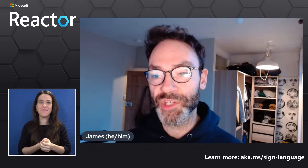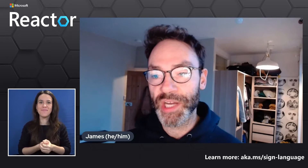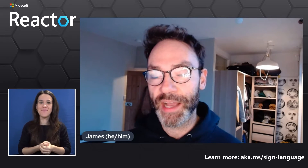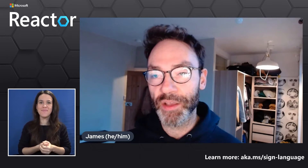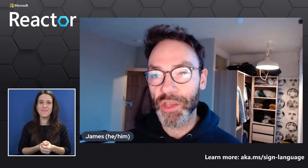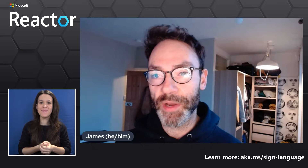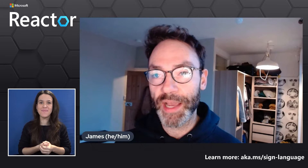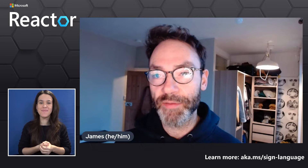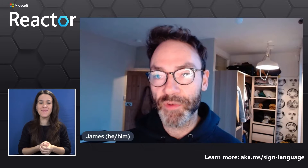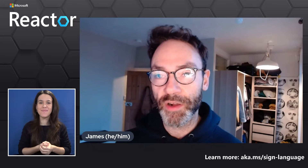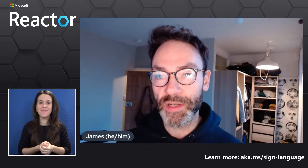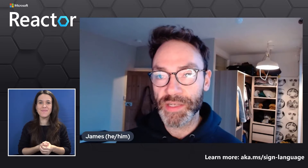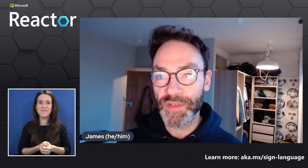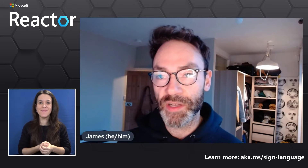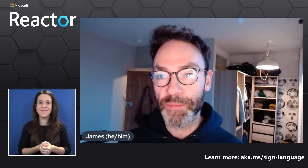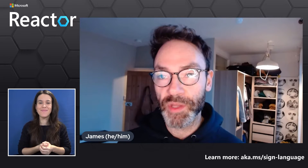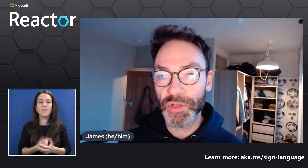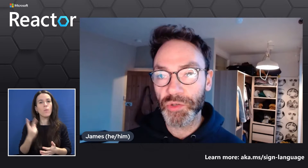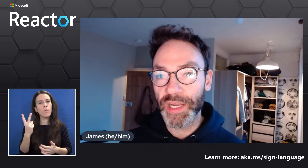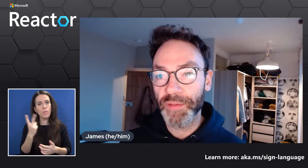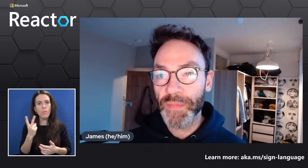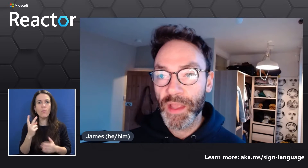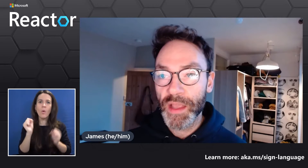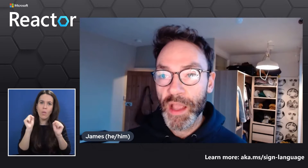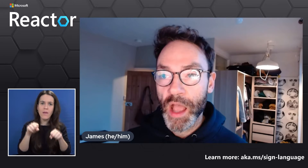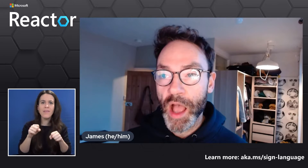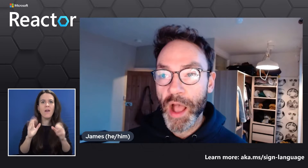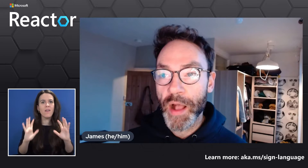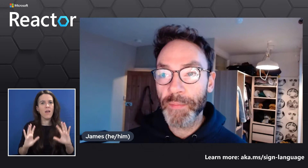live chat and Q&A, regardless of the time that you're joining.